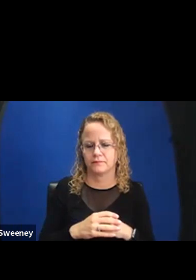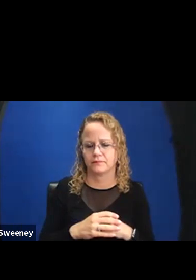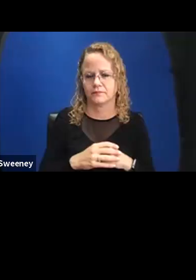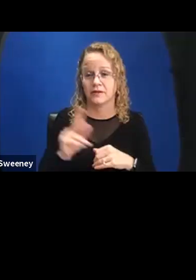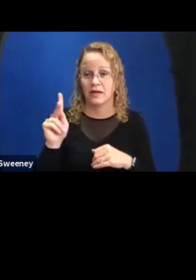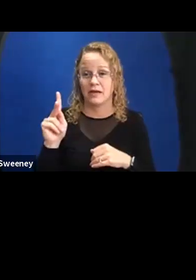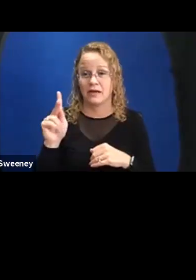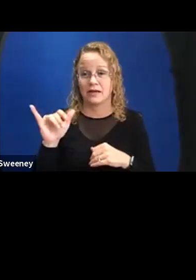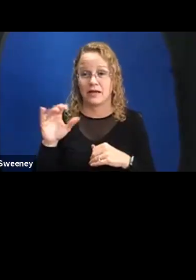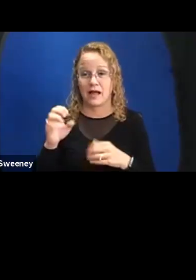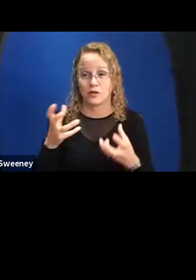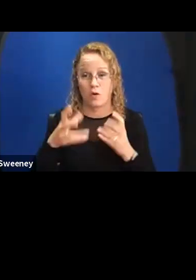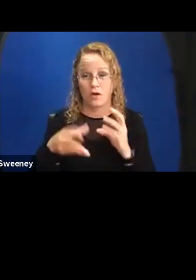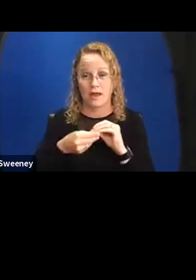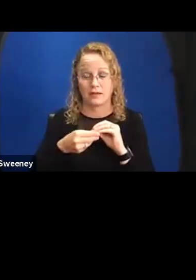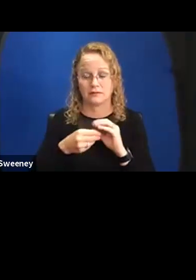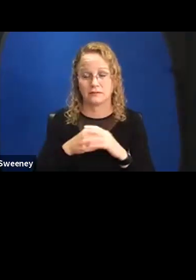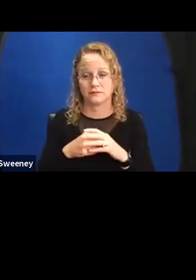Kyle, did you want to chime in for that one as well?